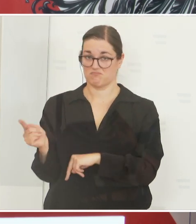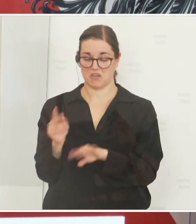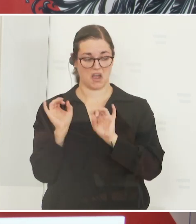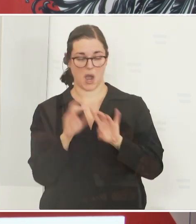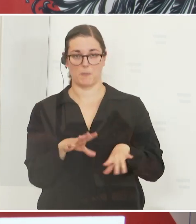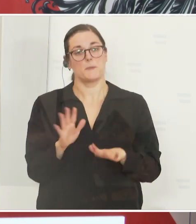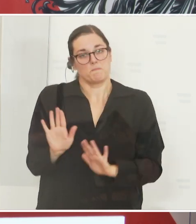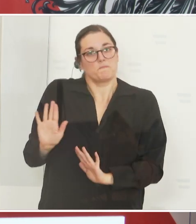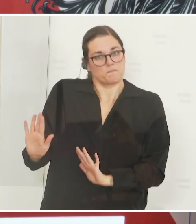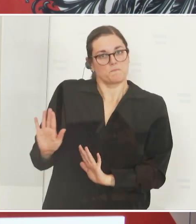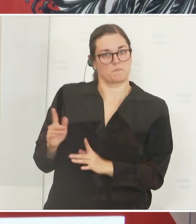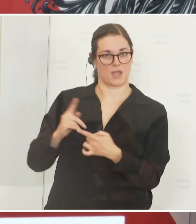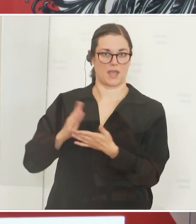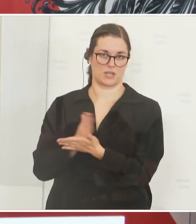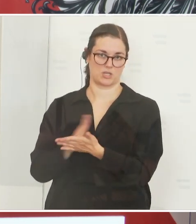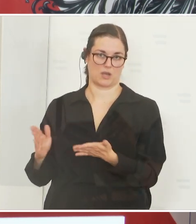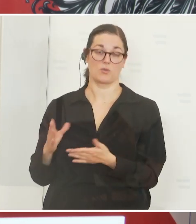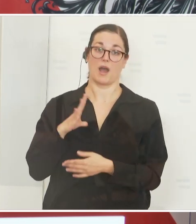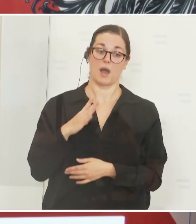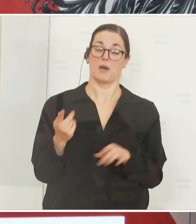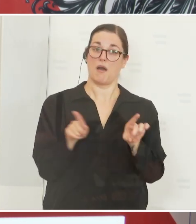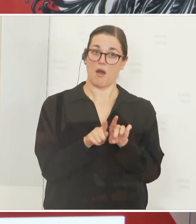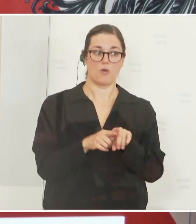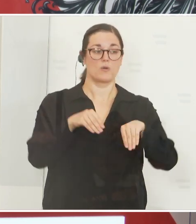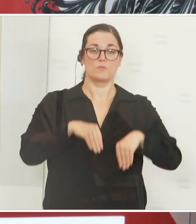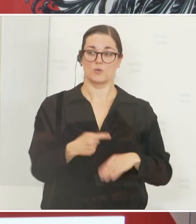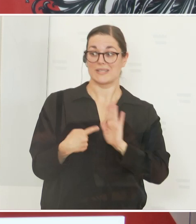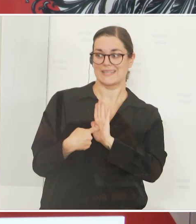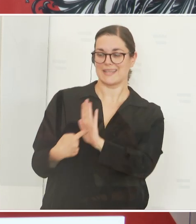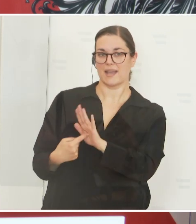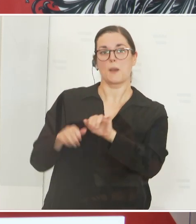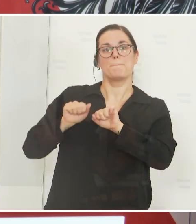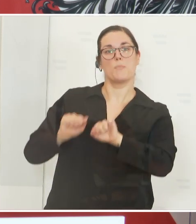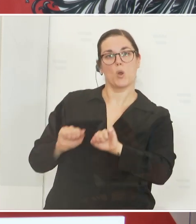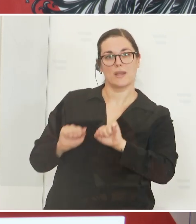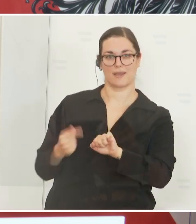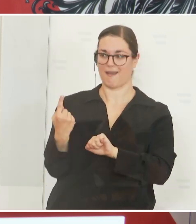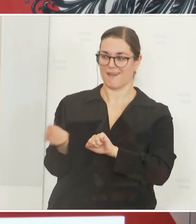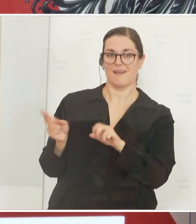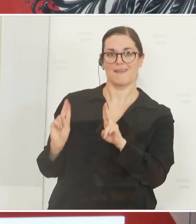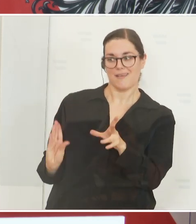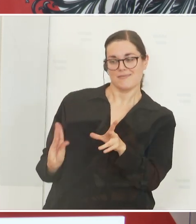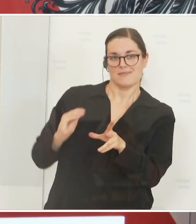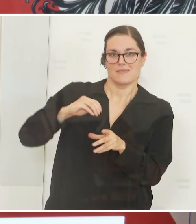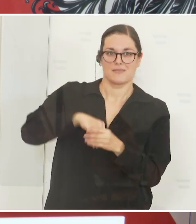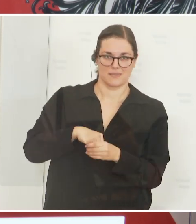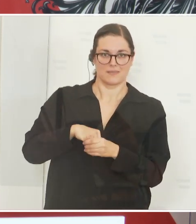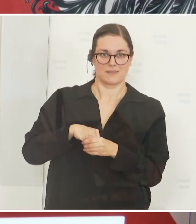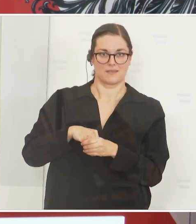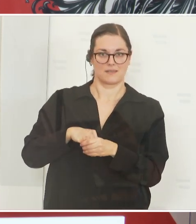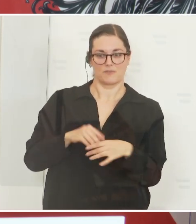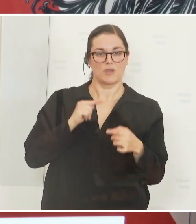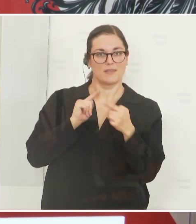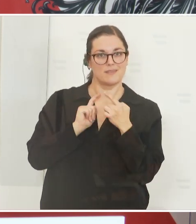should continuously create also incentives, possibilities for them to engage in a meaningful dialogue, because that is what